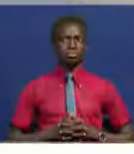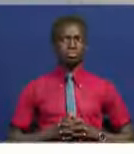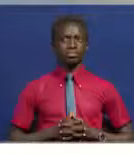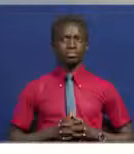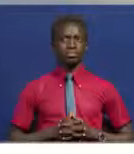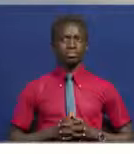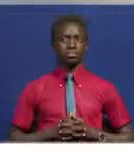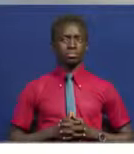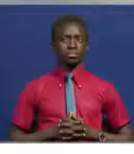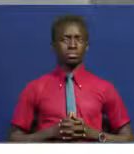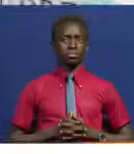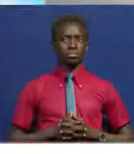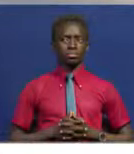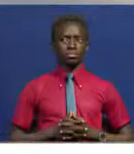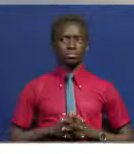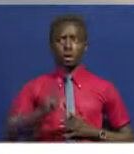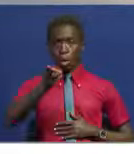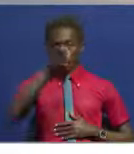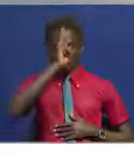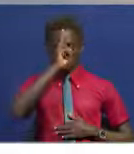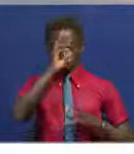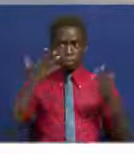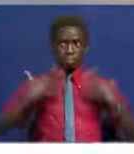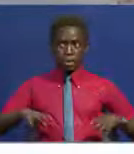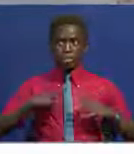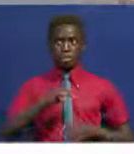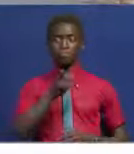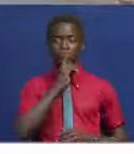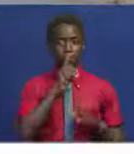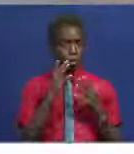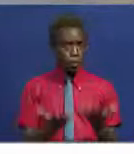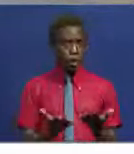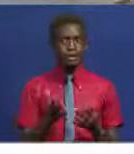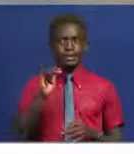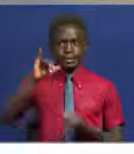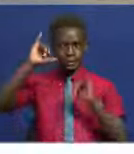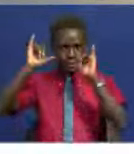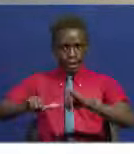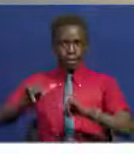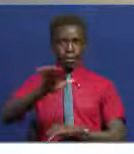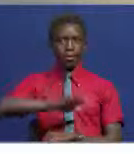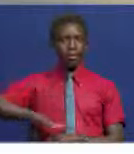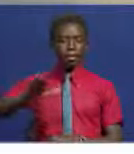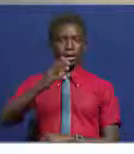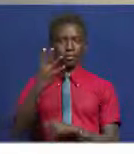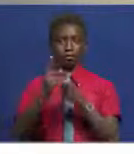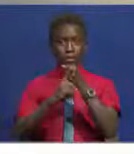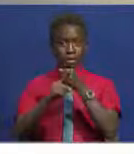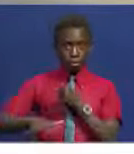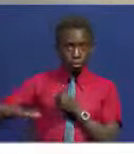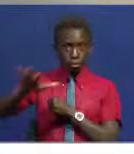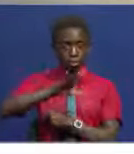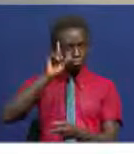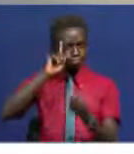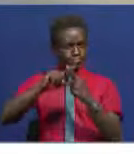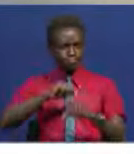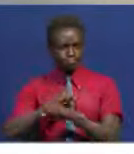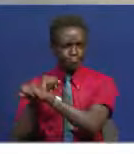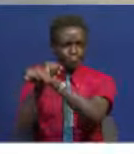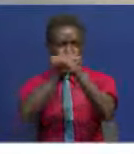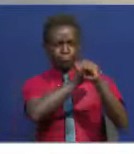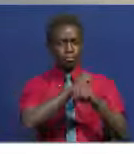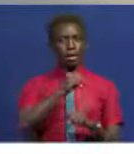journalists the police officers have stated that they will stay around the kangi area to ascertain security for the better part of this